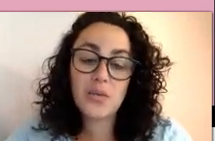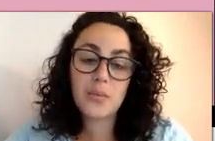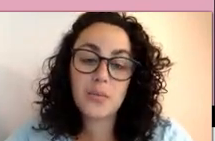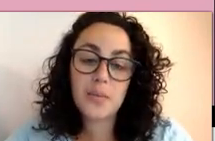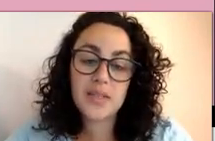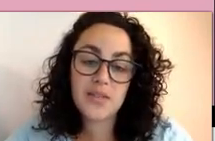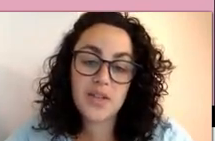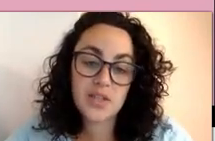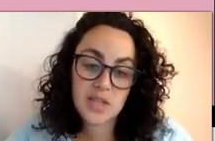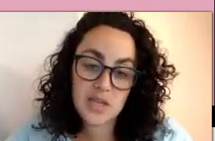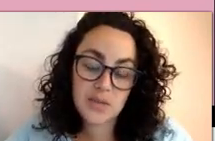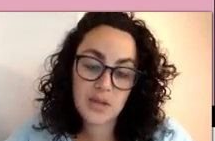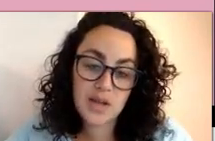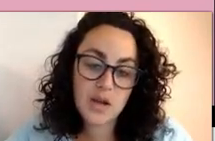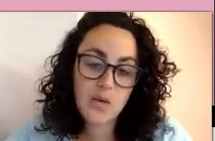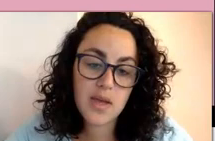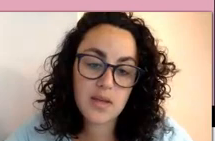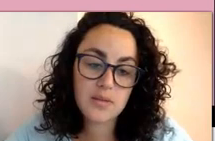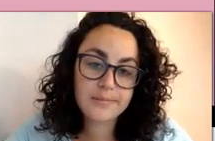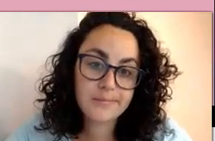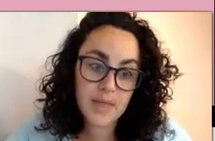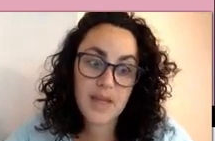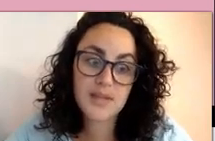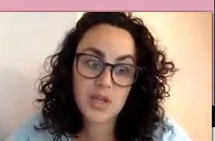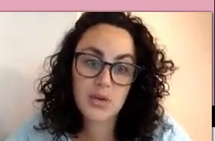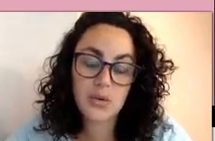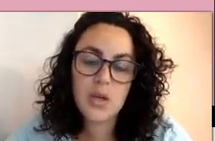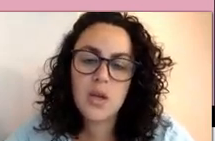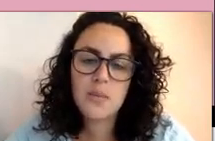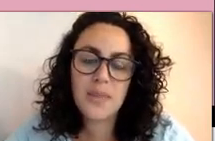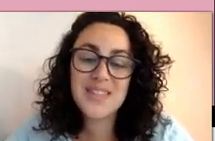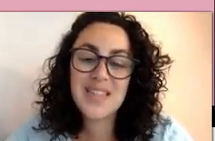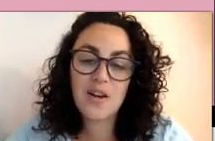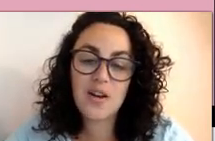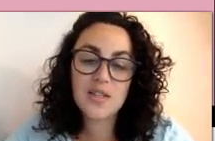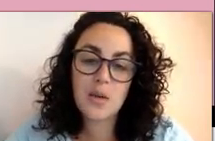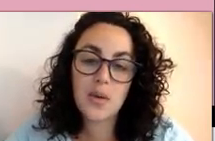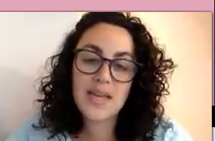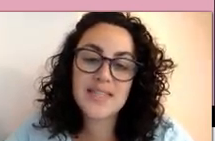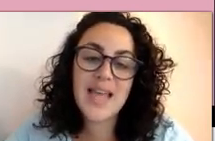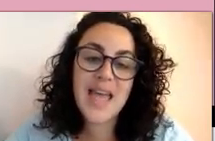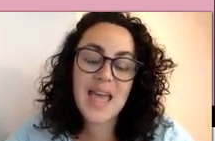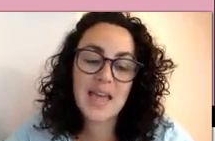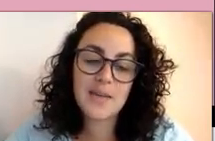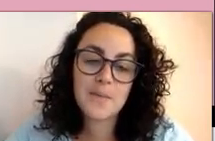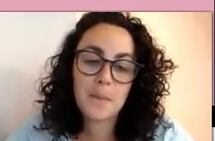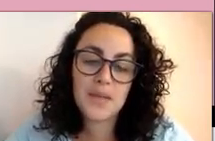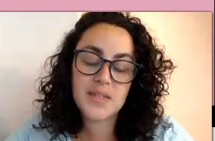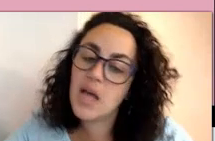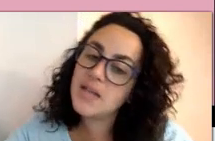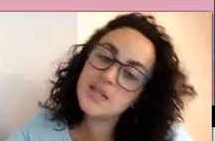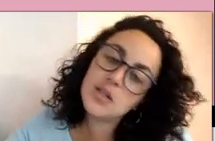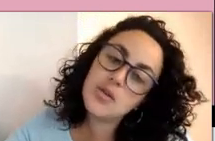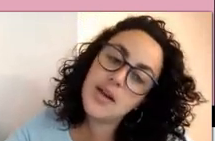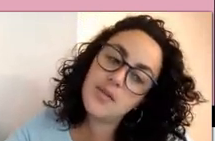a Q because if I just keep the line going, that's a Q. But this letter is a lowercase a because